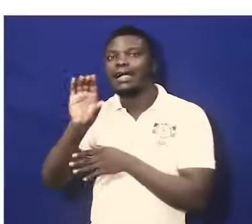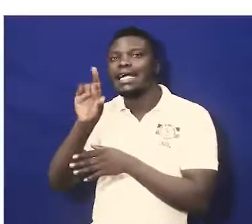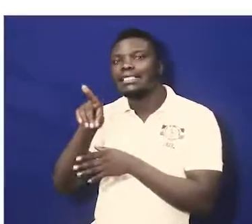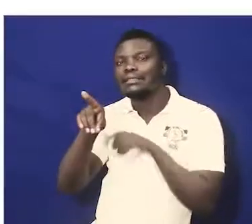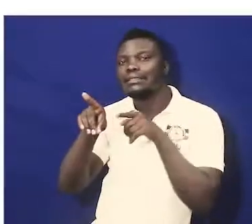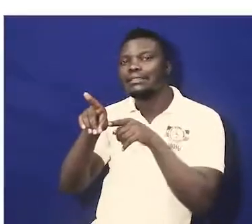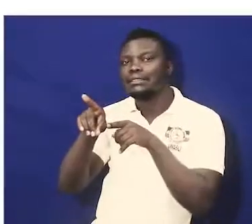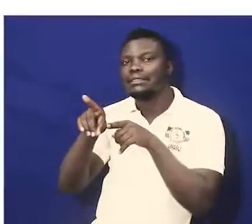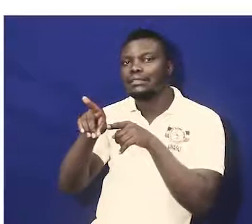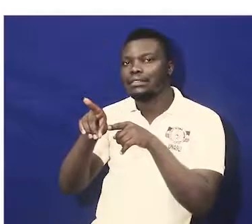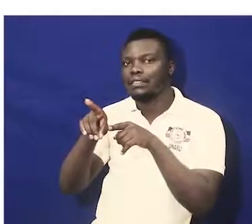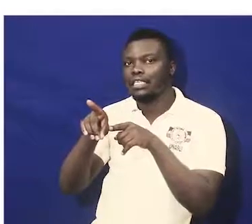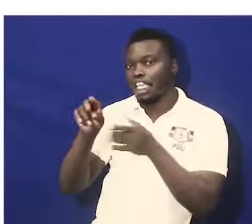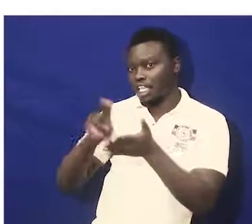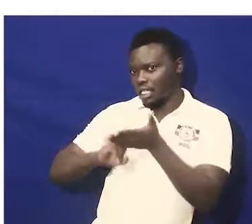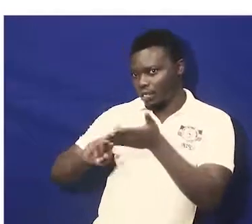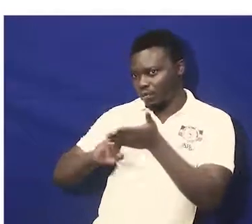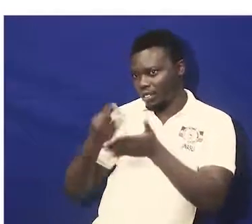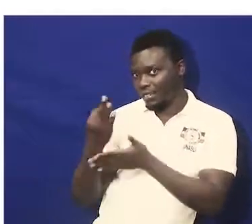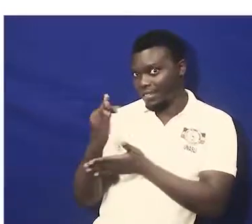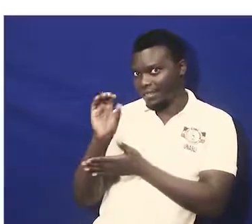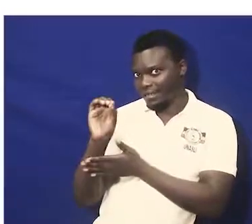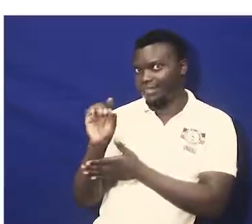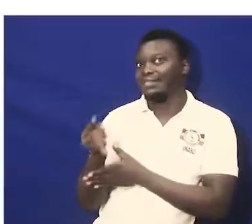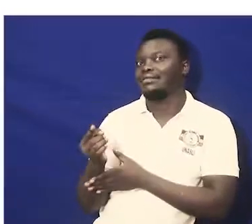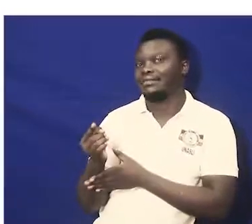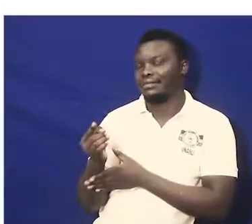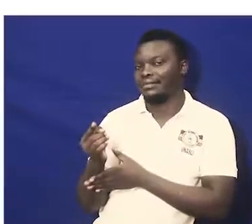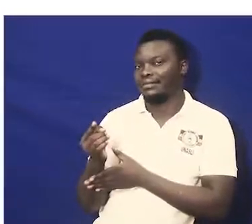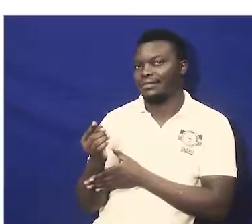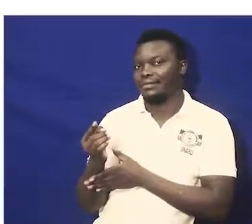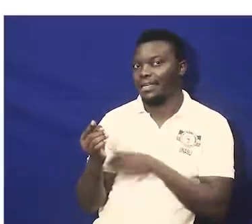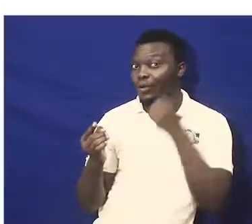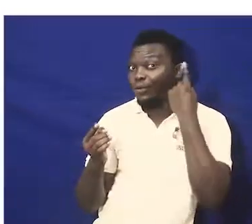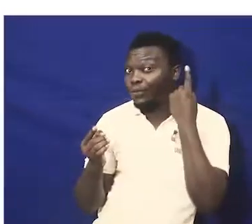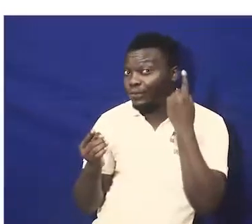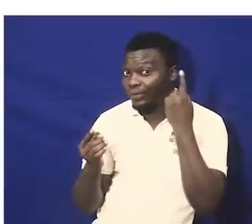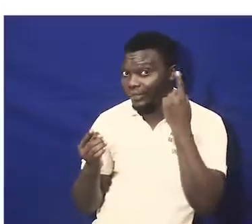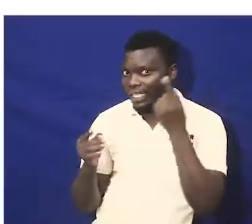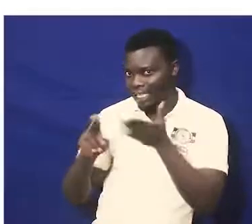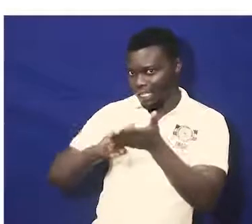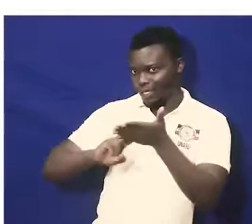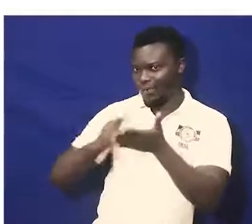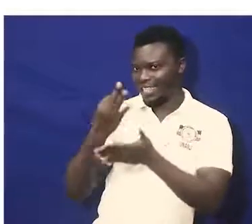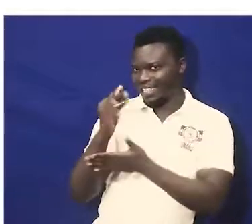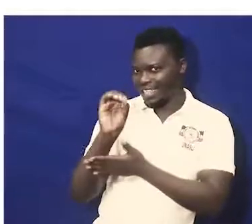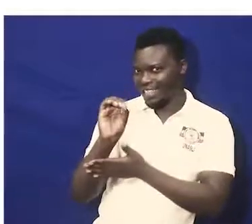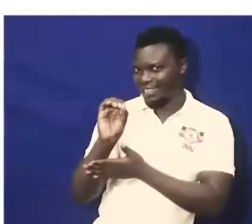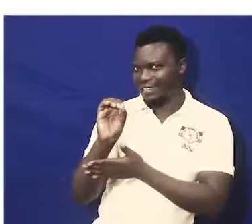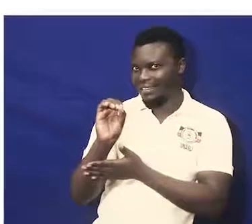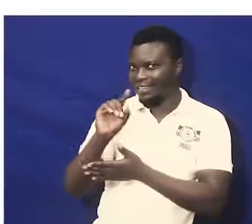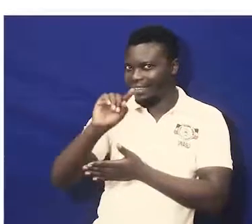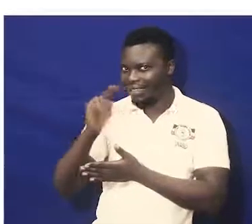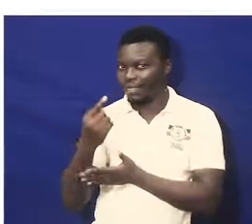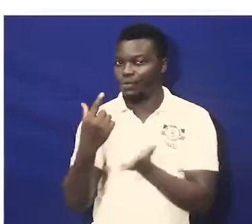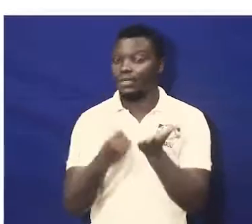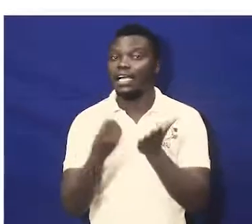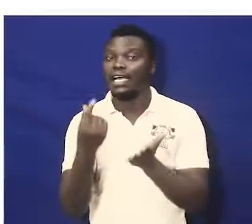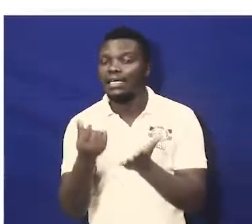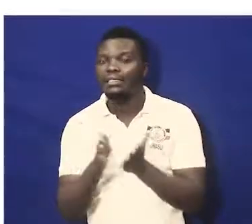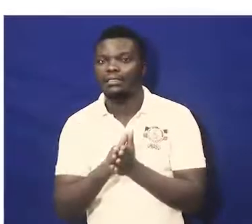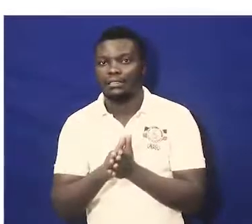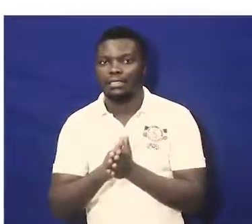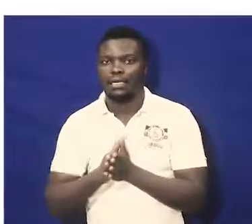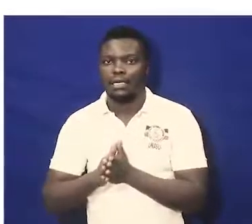Josephine incurs to make a skirt is 30,000 Uganda shillings.